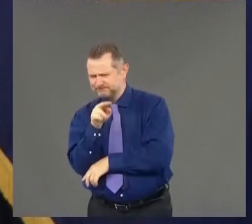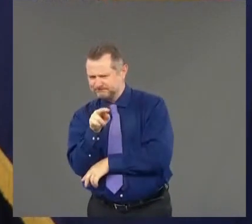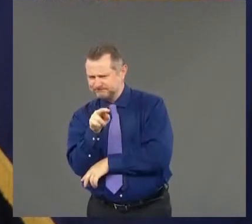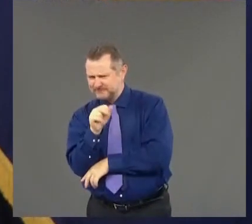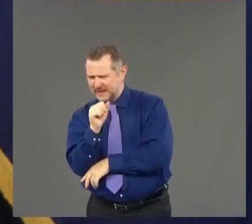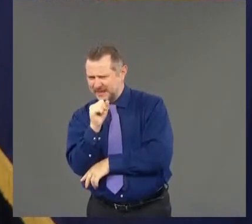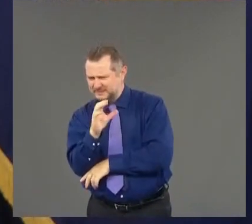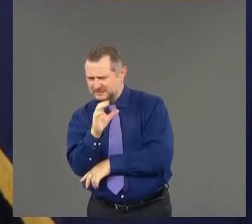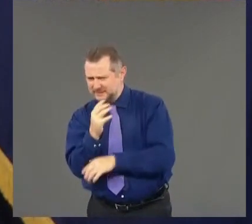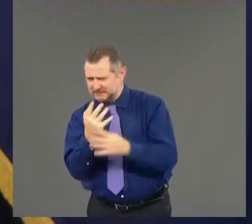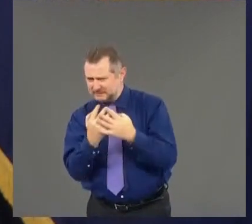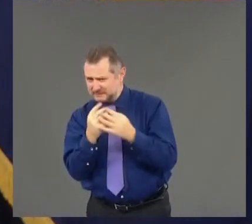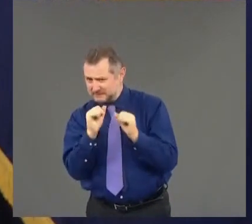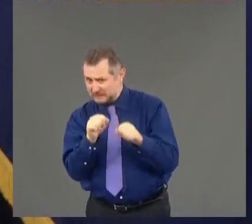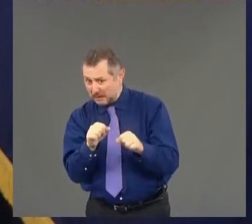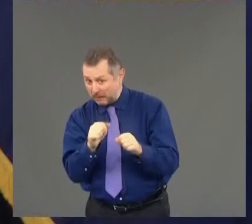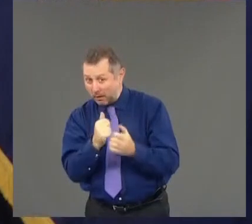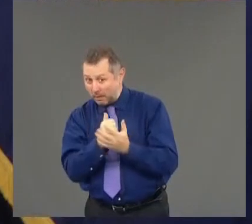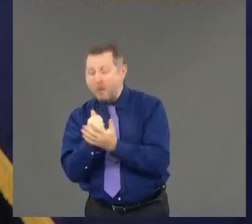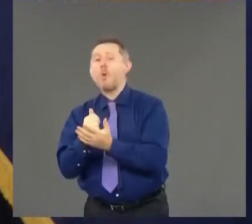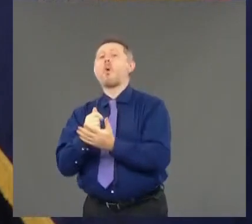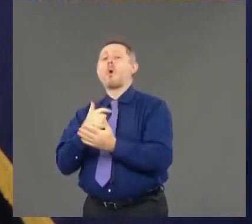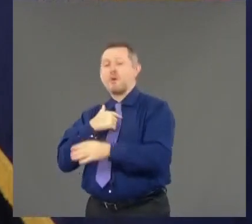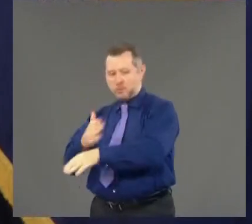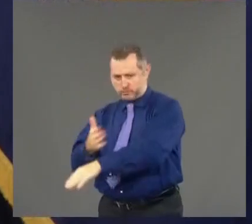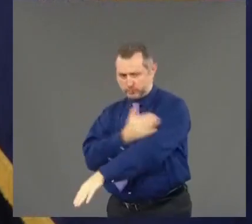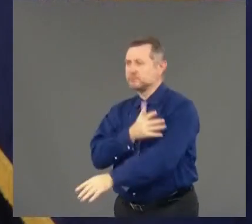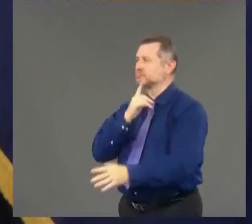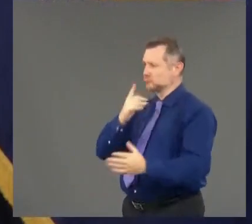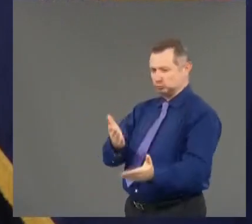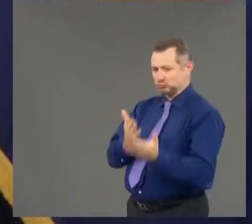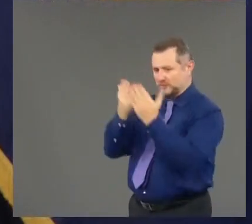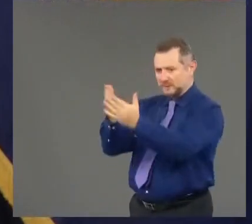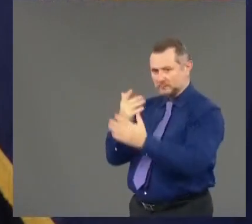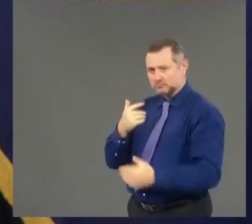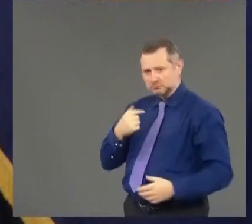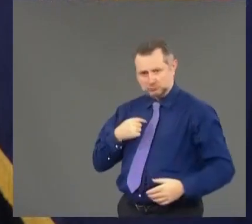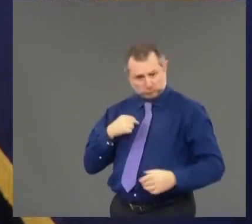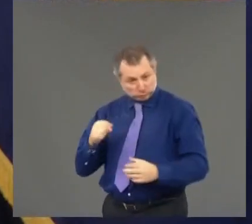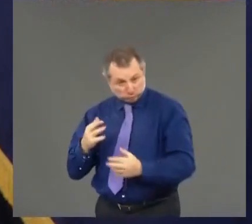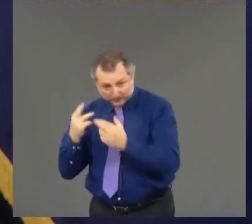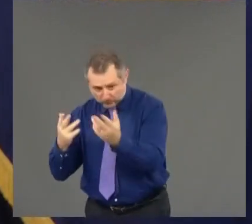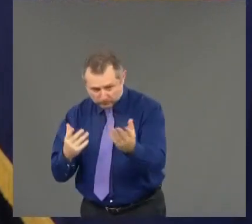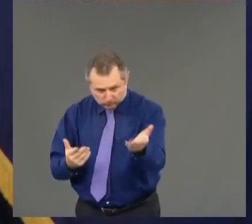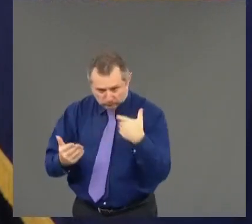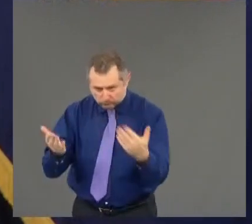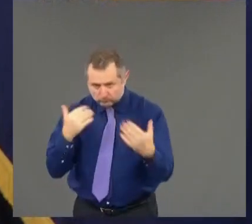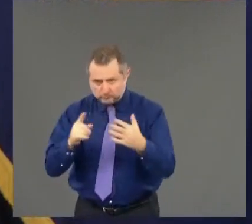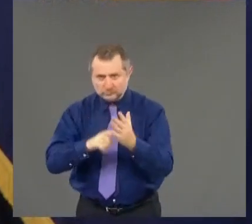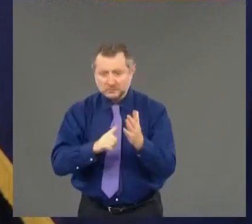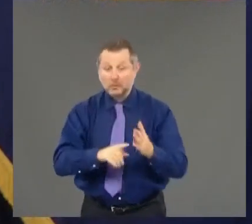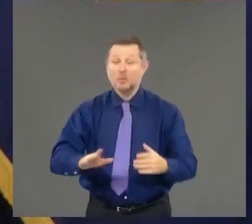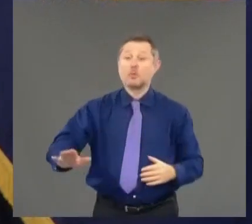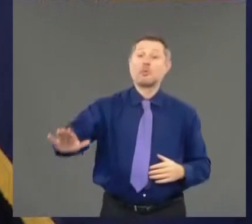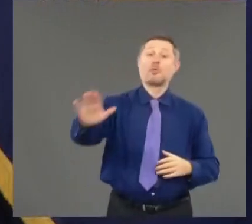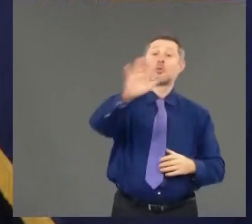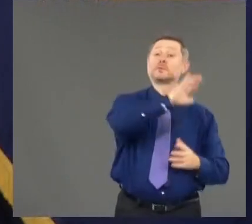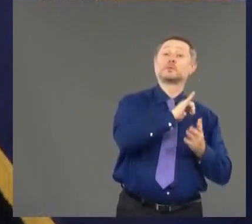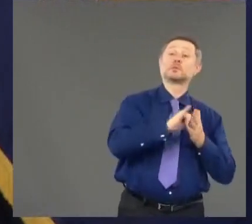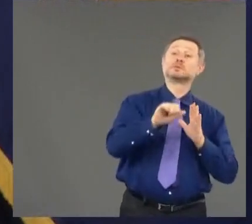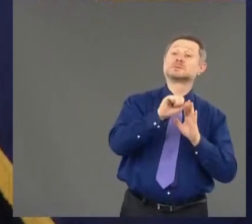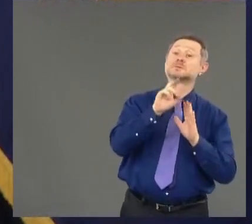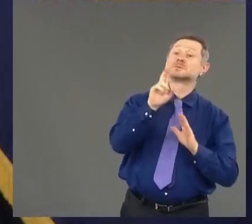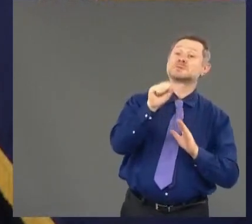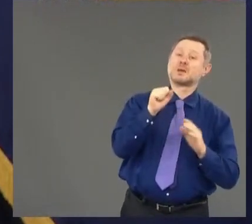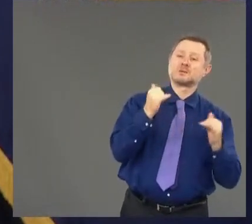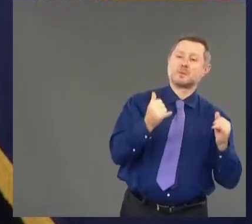help, then recommend it, and I recommended it. You do see across the country, by the way, more and more data that